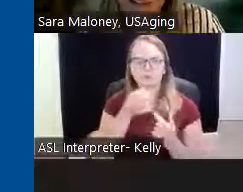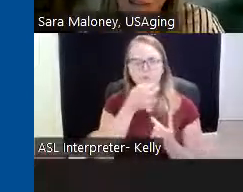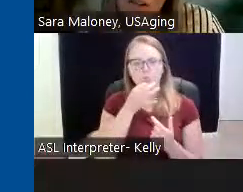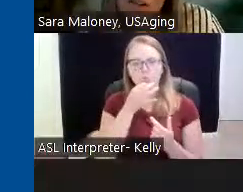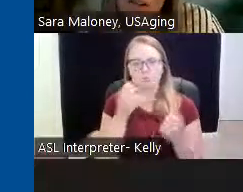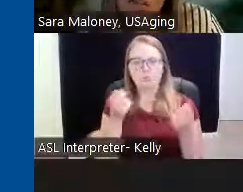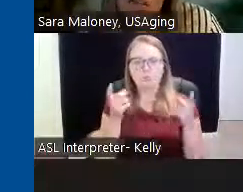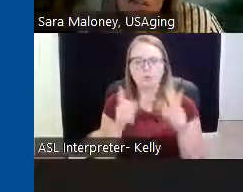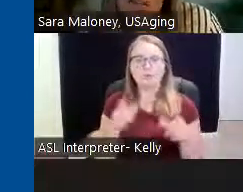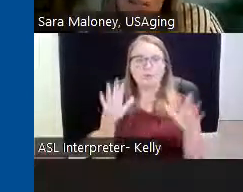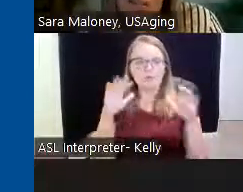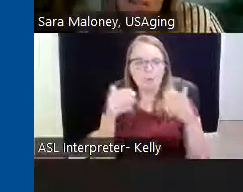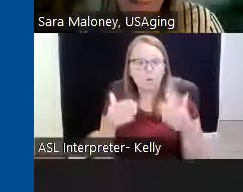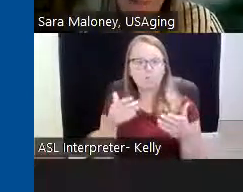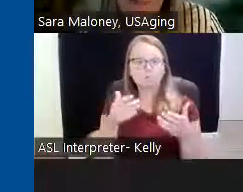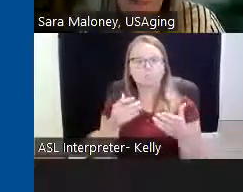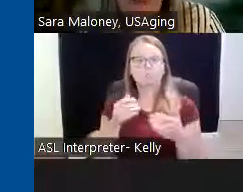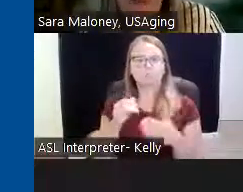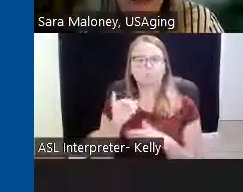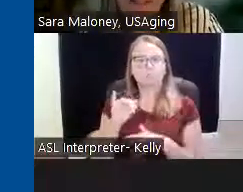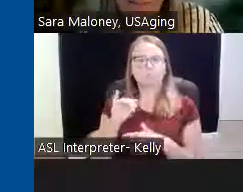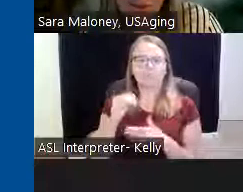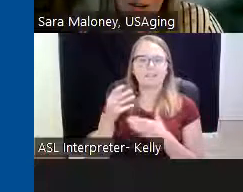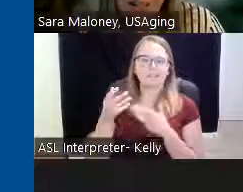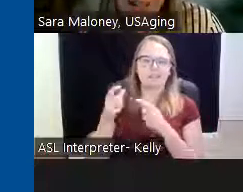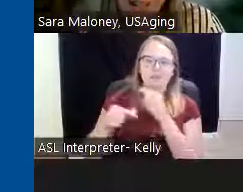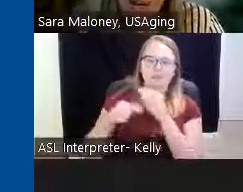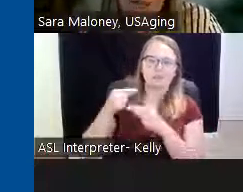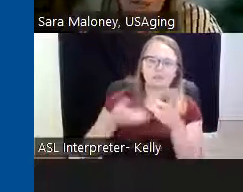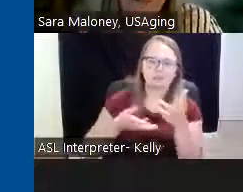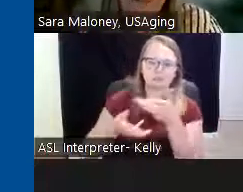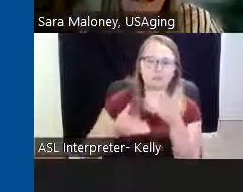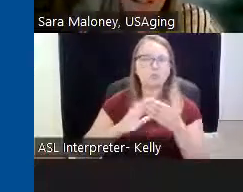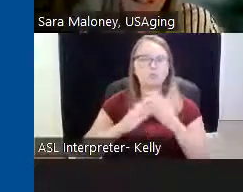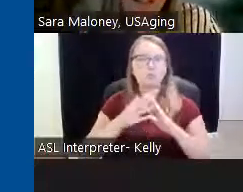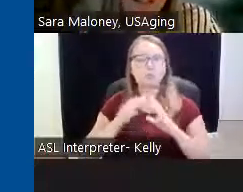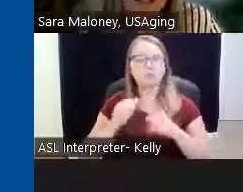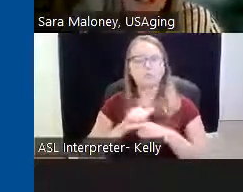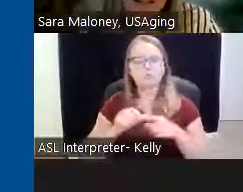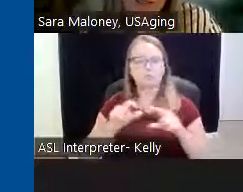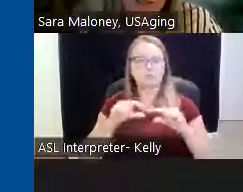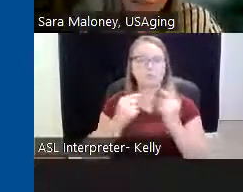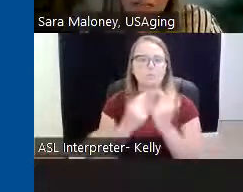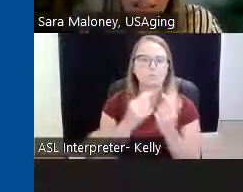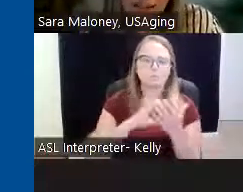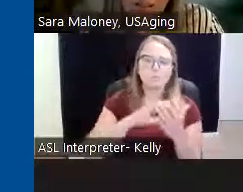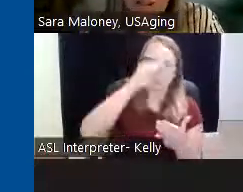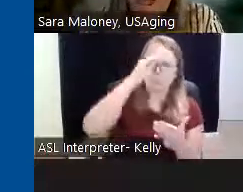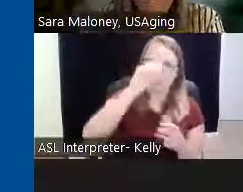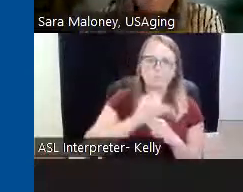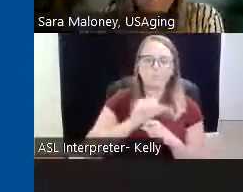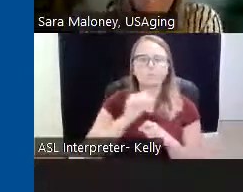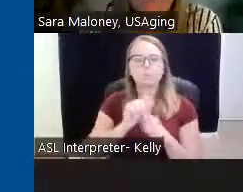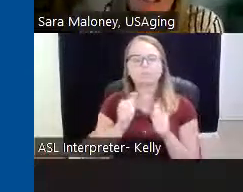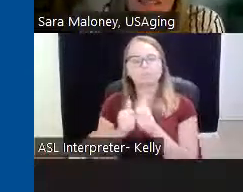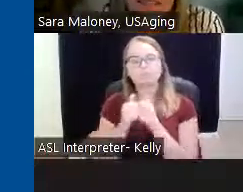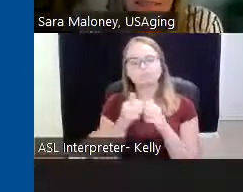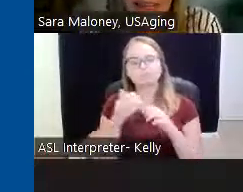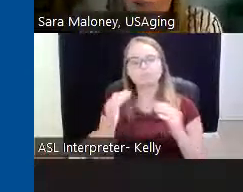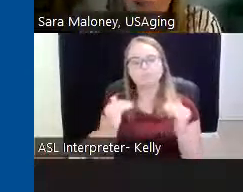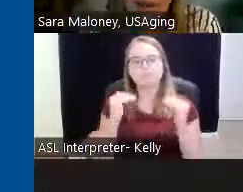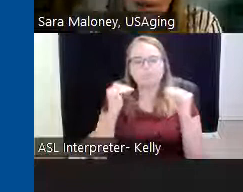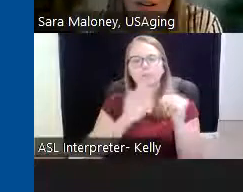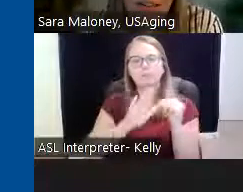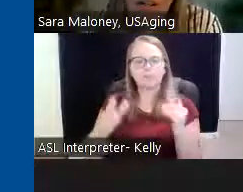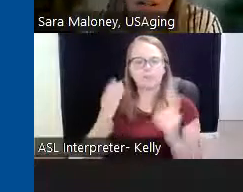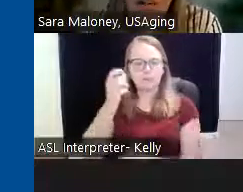on intergenerational engagement. Communities of practice are groups that learn and work together to advance their understanding